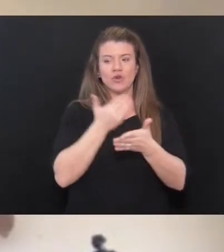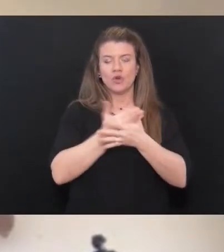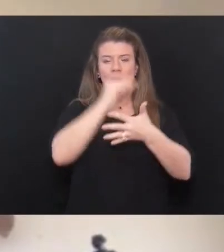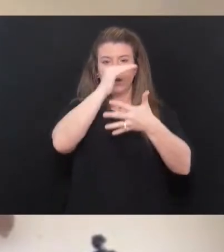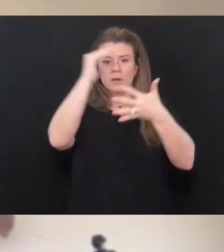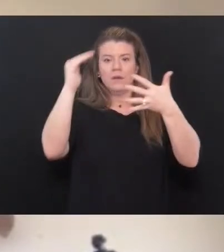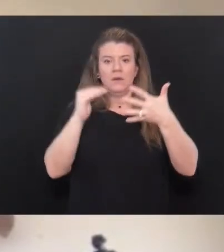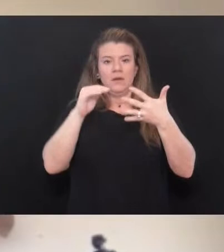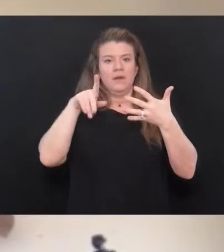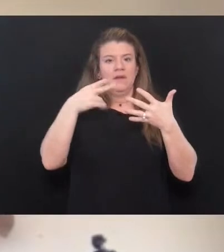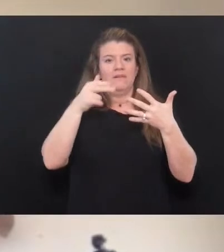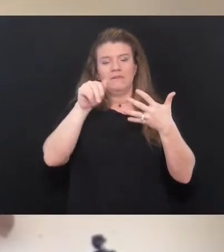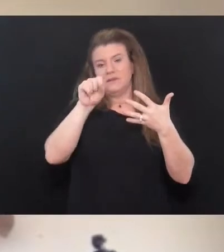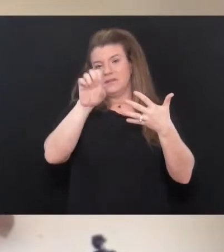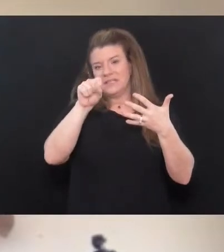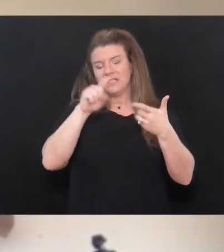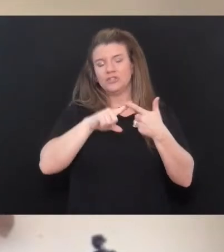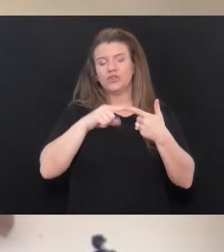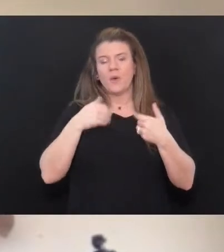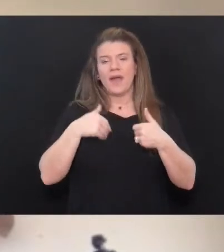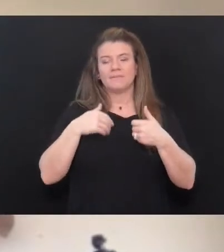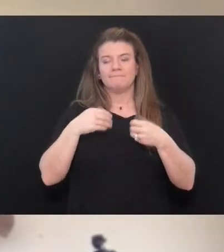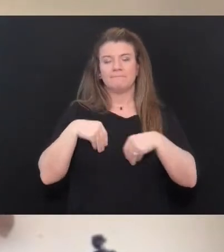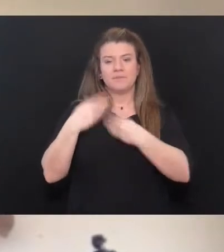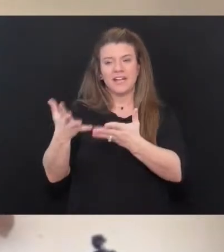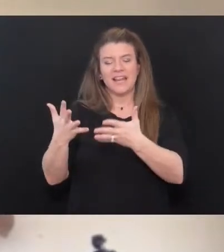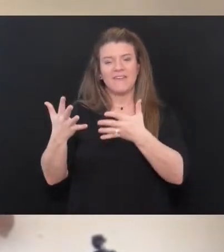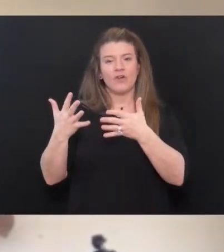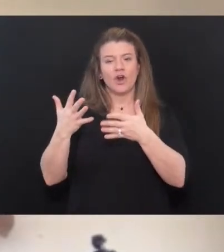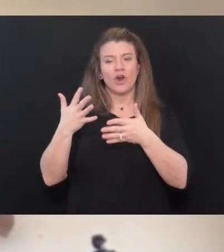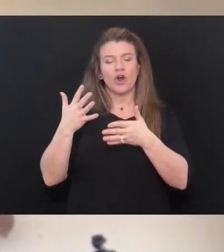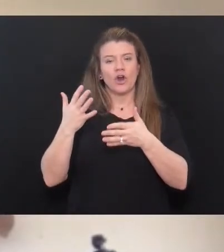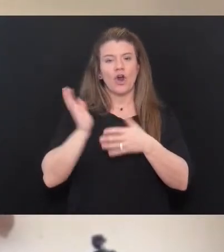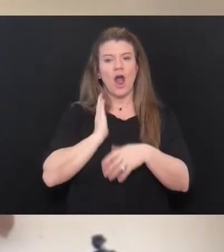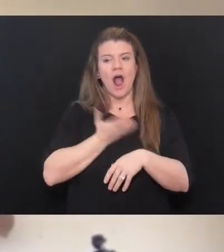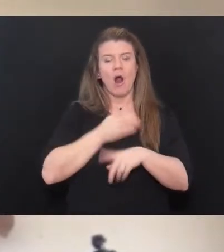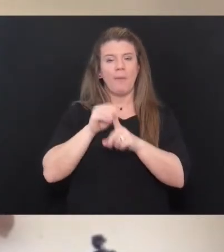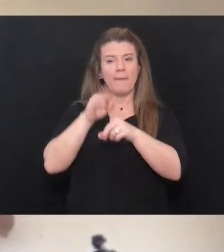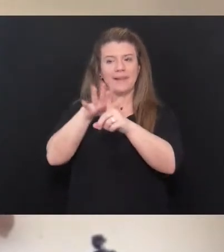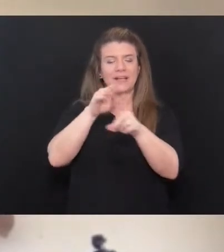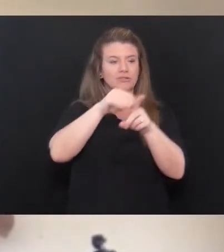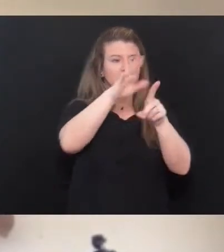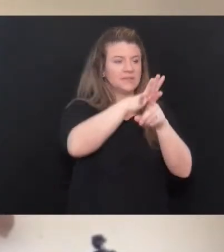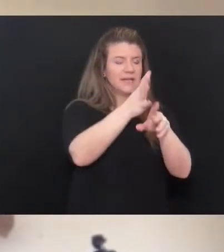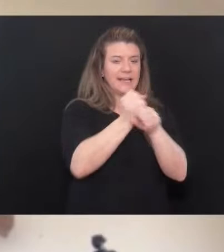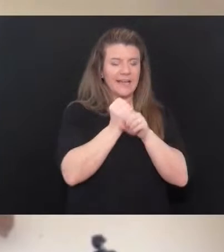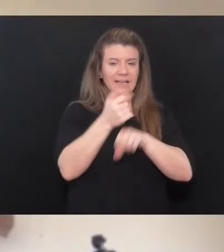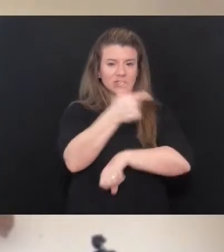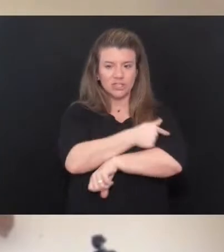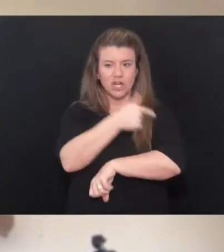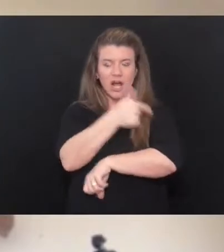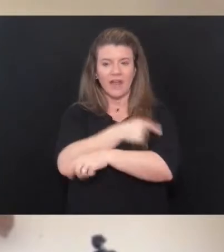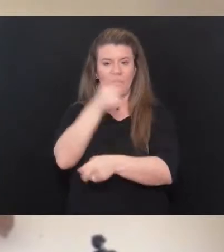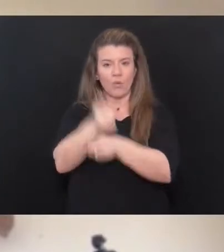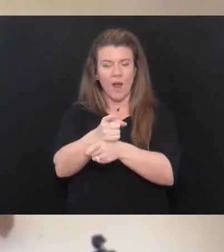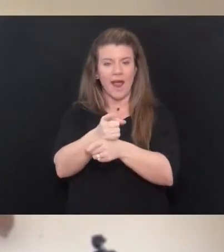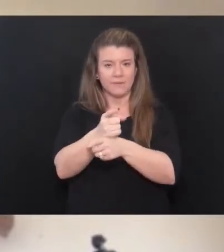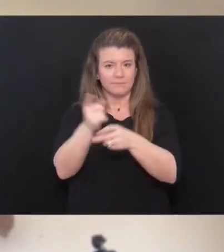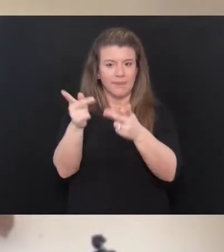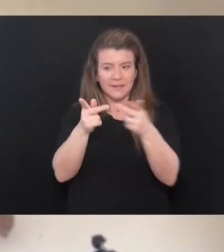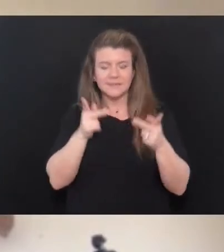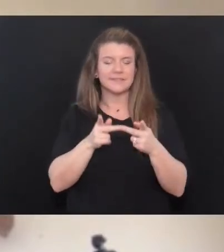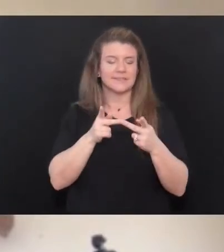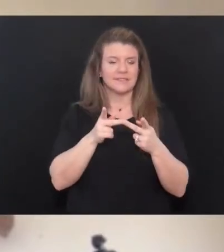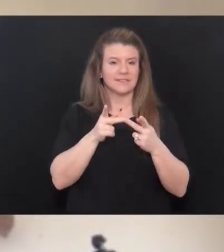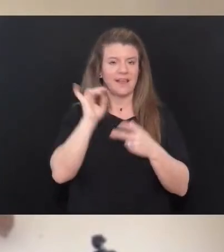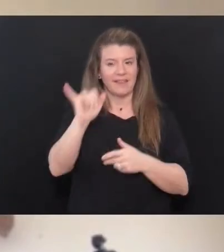creating parallel paths to deliver vaccines to our population and get shots in the correct arms, as the governor's tasked